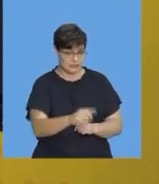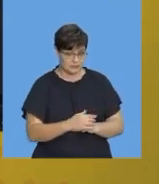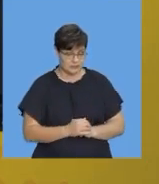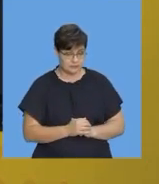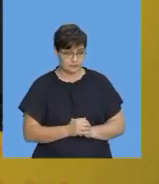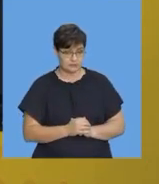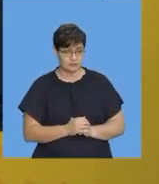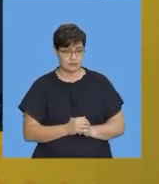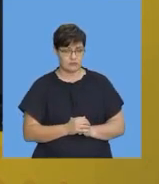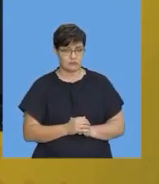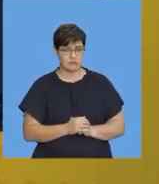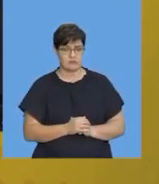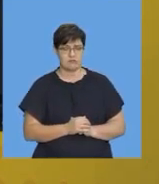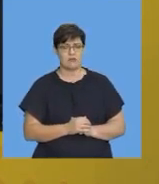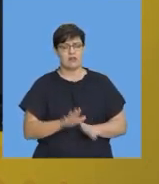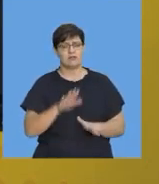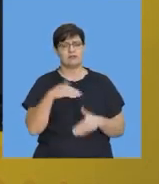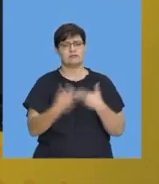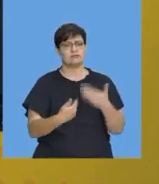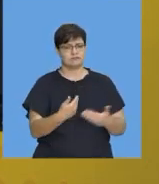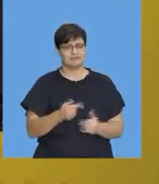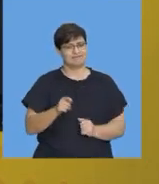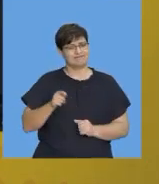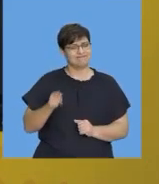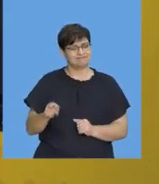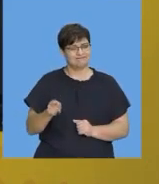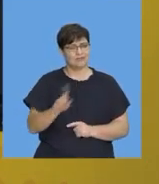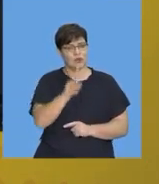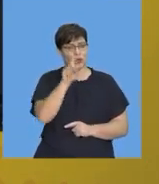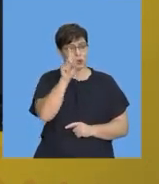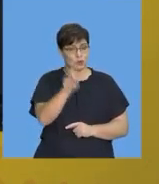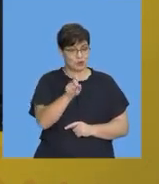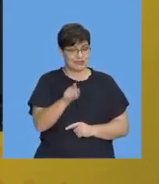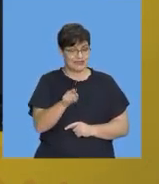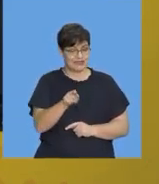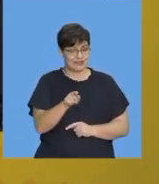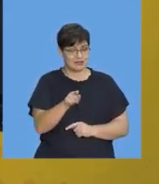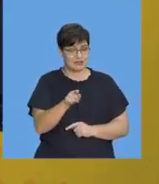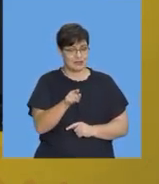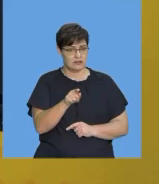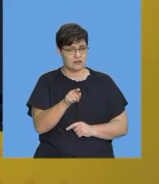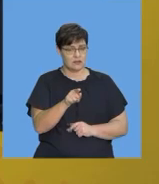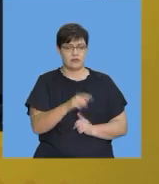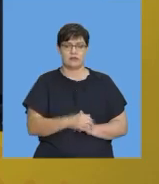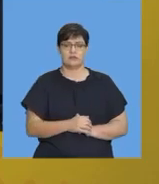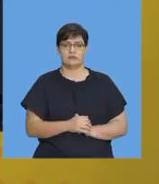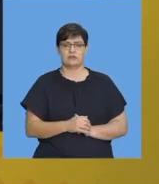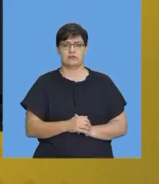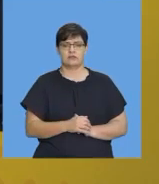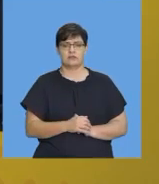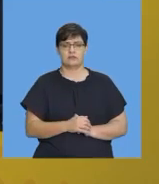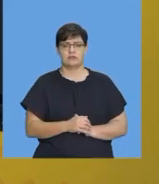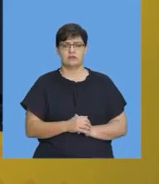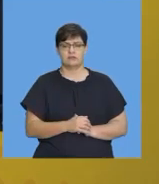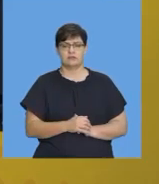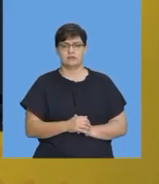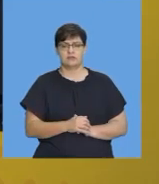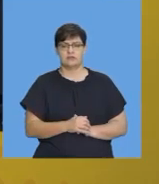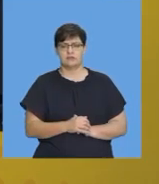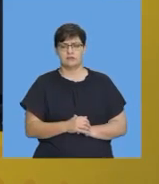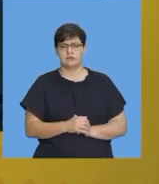Now, when we move on to this particular question here, my first question to you